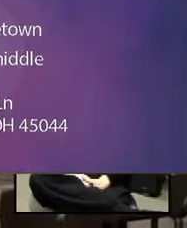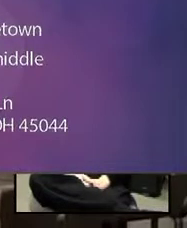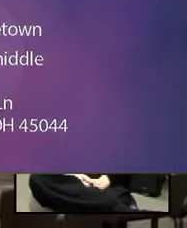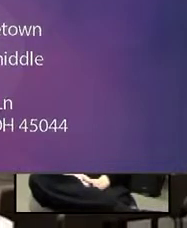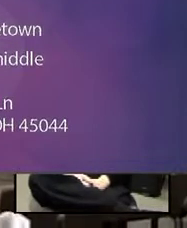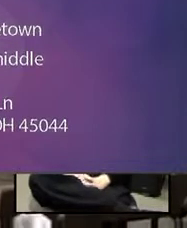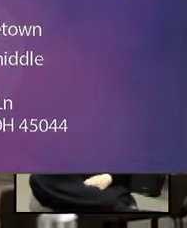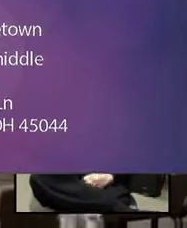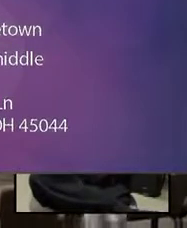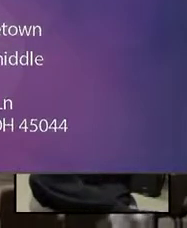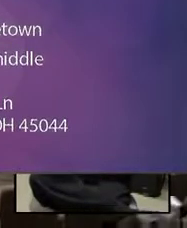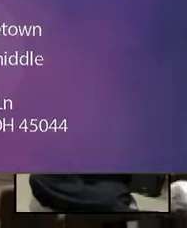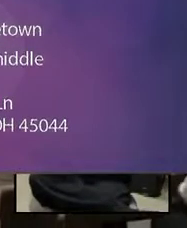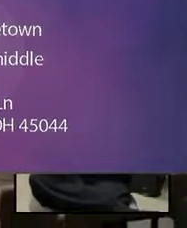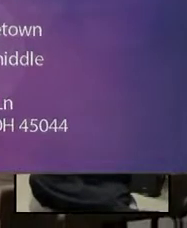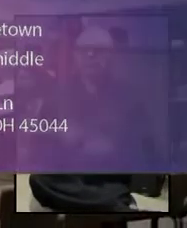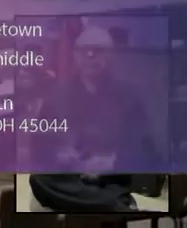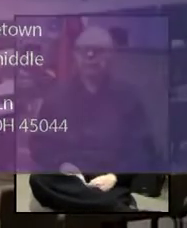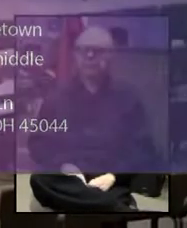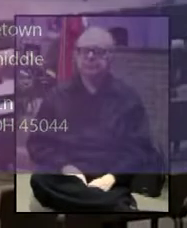I should have enough for everybody.